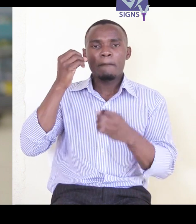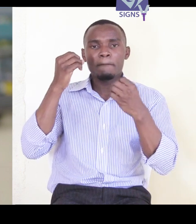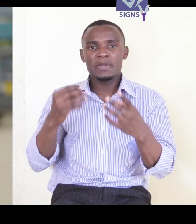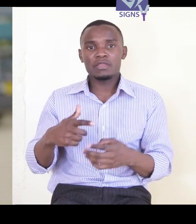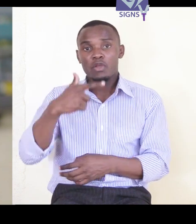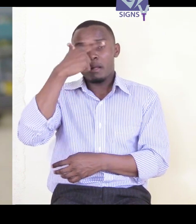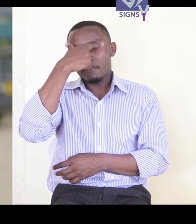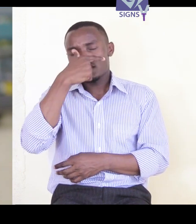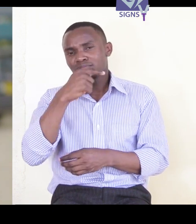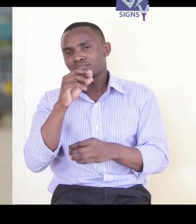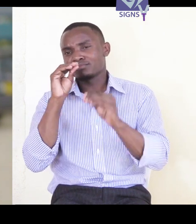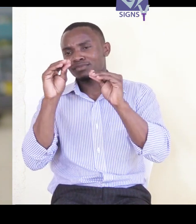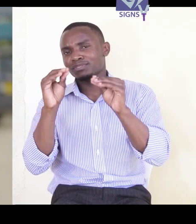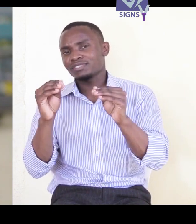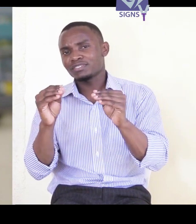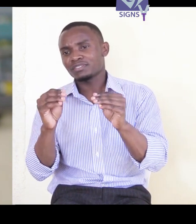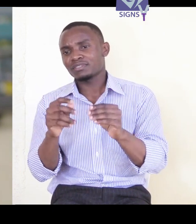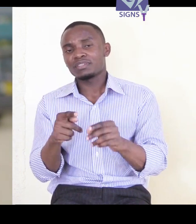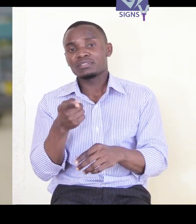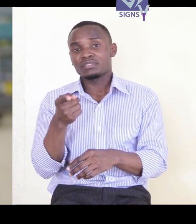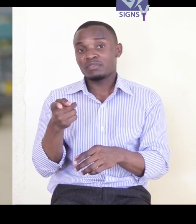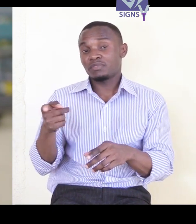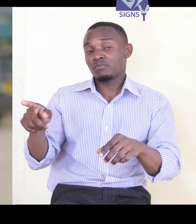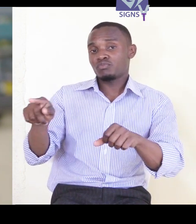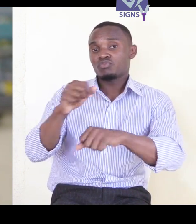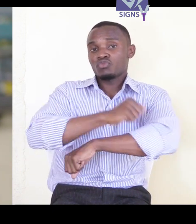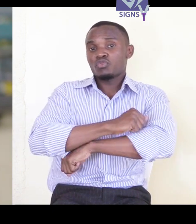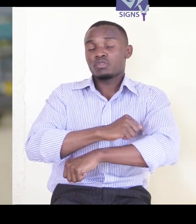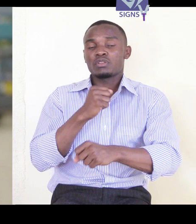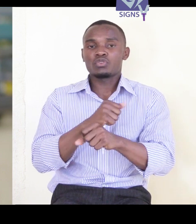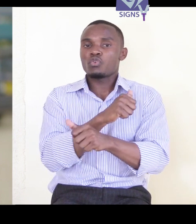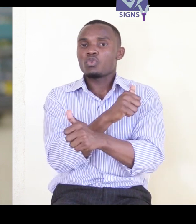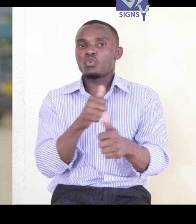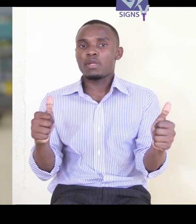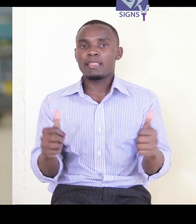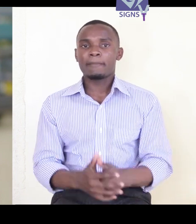teaching. I know so many people who are visually impaired teaching in regular schools, and they are doing well.